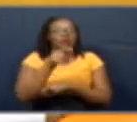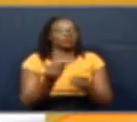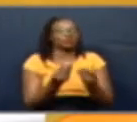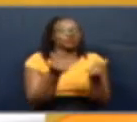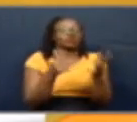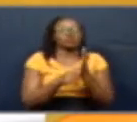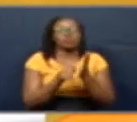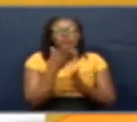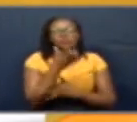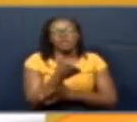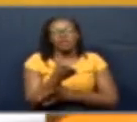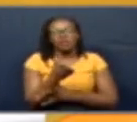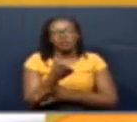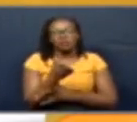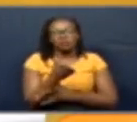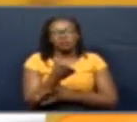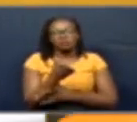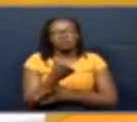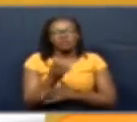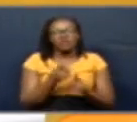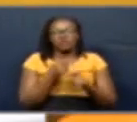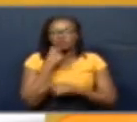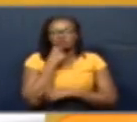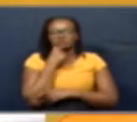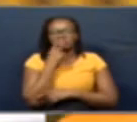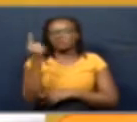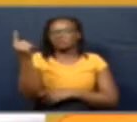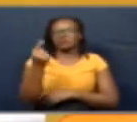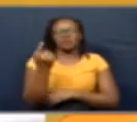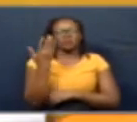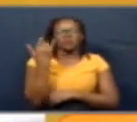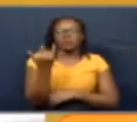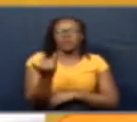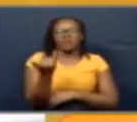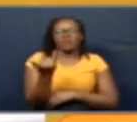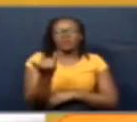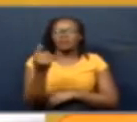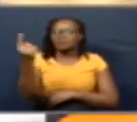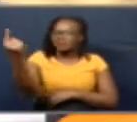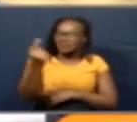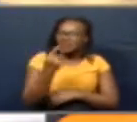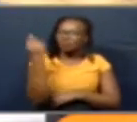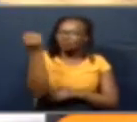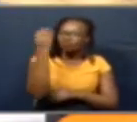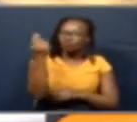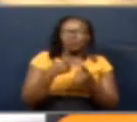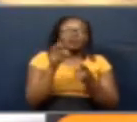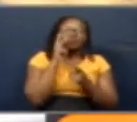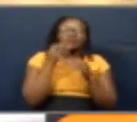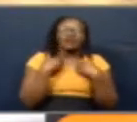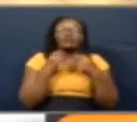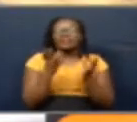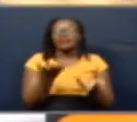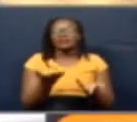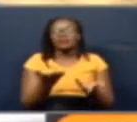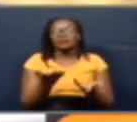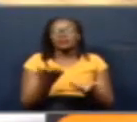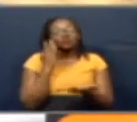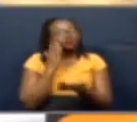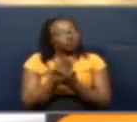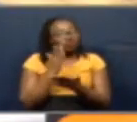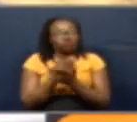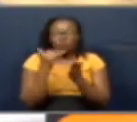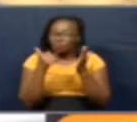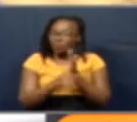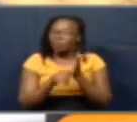of, you know, the nature of a fire. And so you wonder, what are they coming to do? Are they coming to also watch the fire? It is actually a disaster. And a